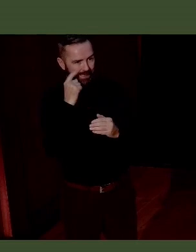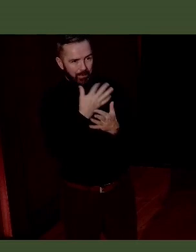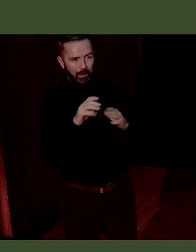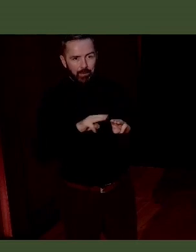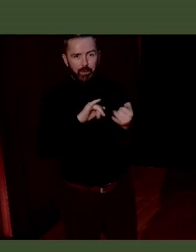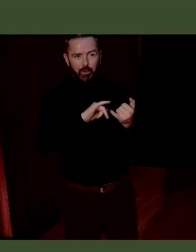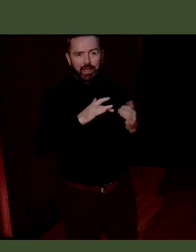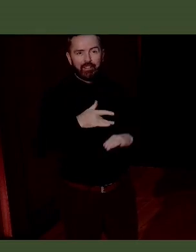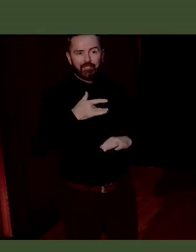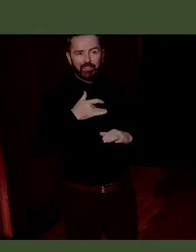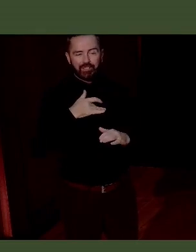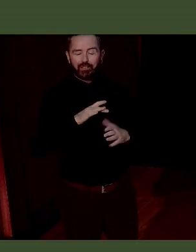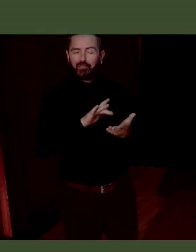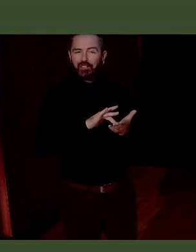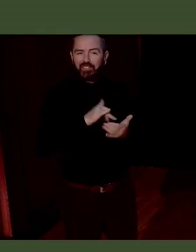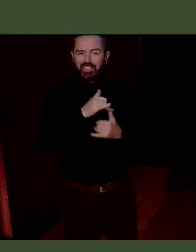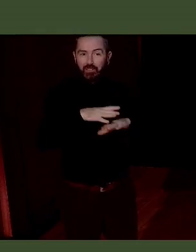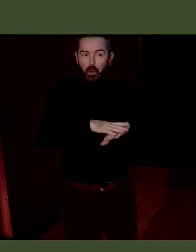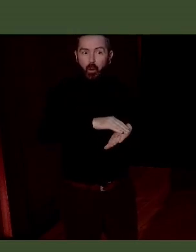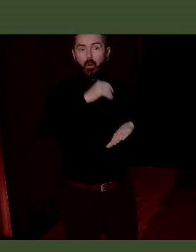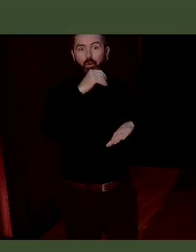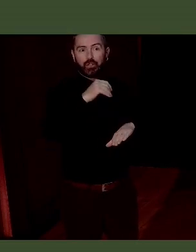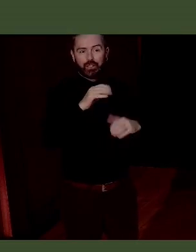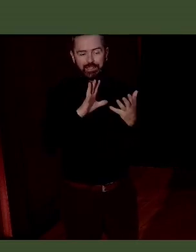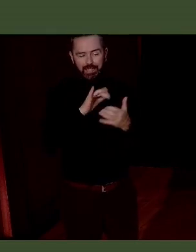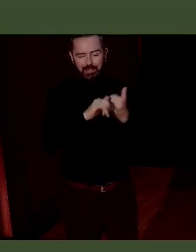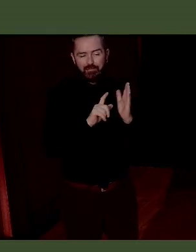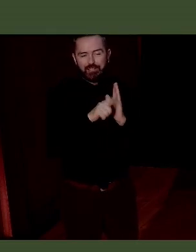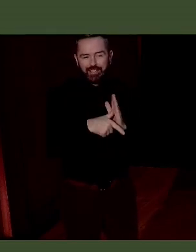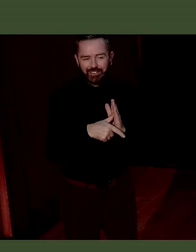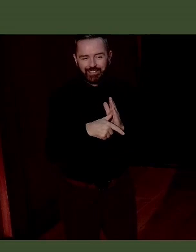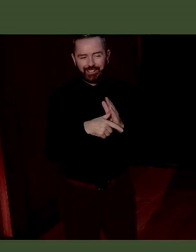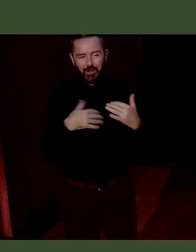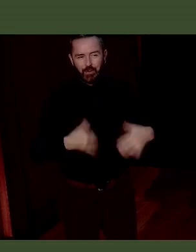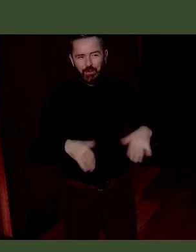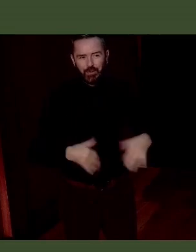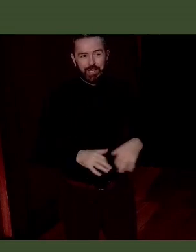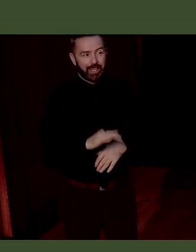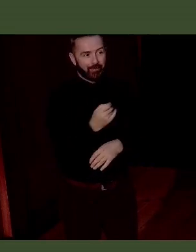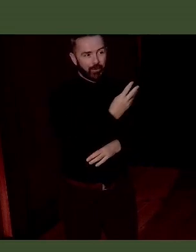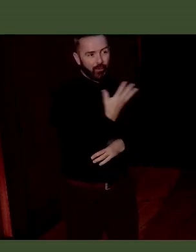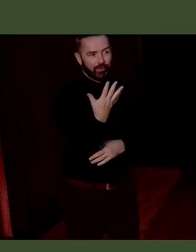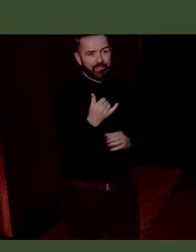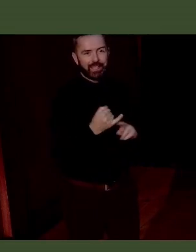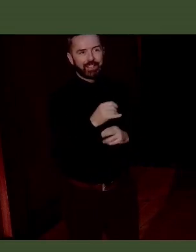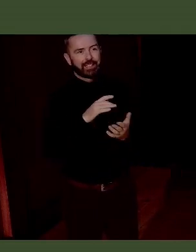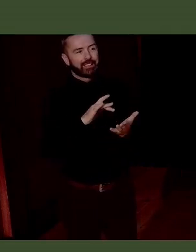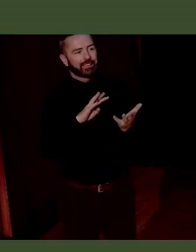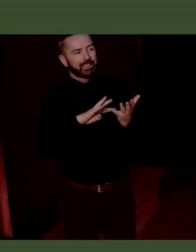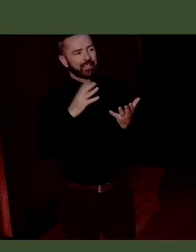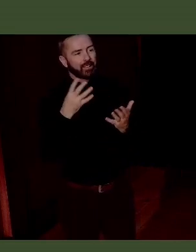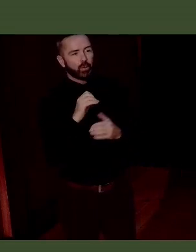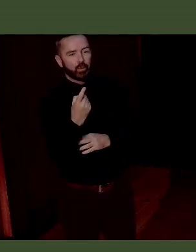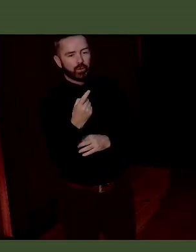that were 15 years older by 1911 than they were in 1901. You know, if you were 45 in 1901, you kind of added